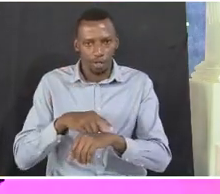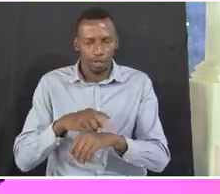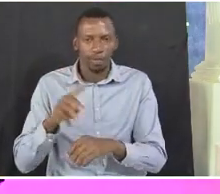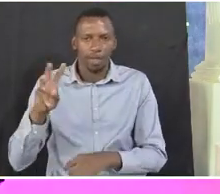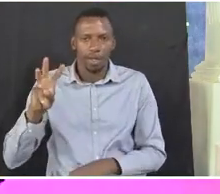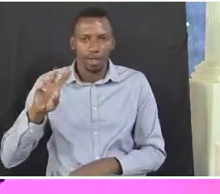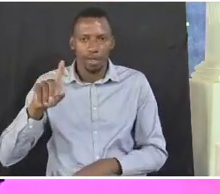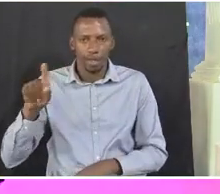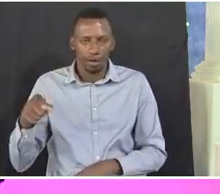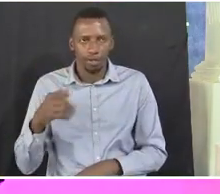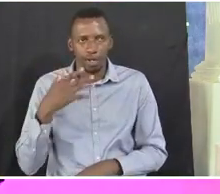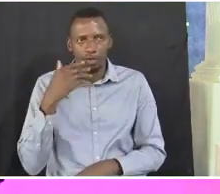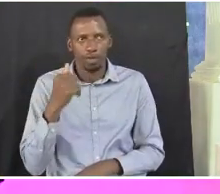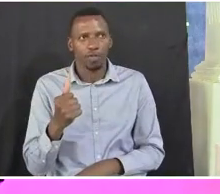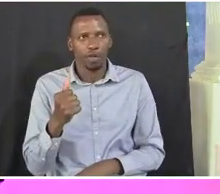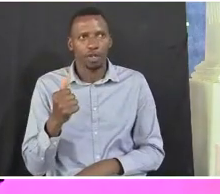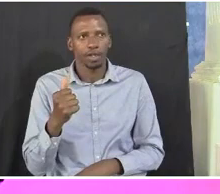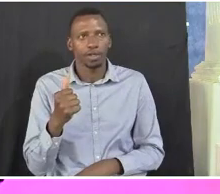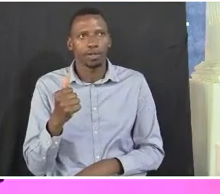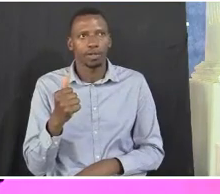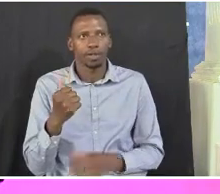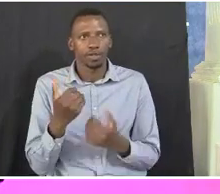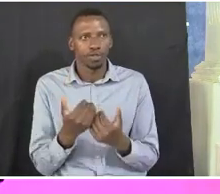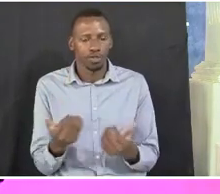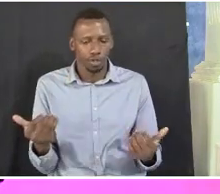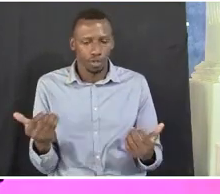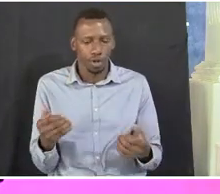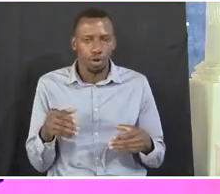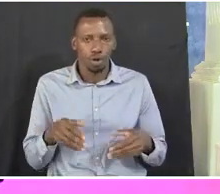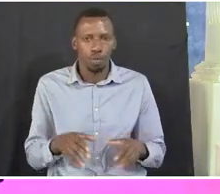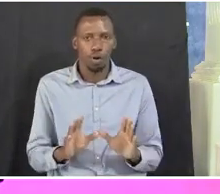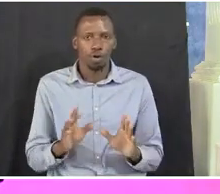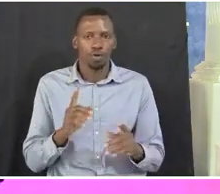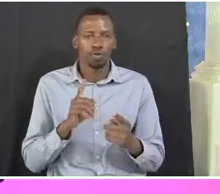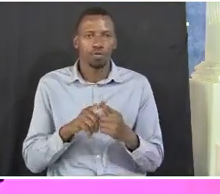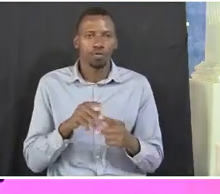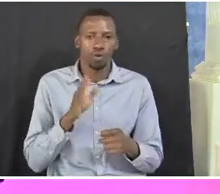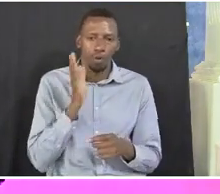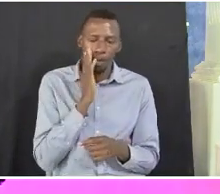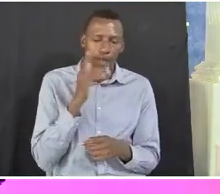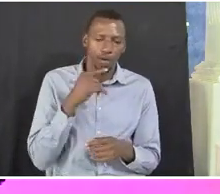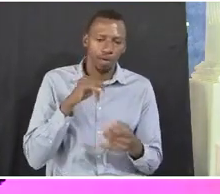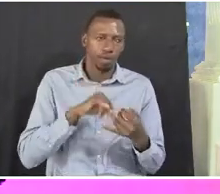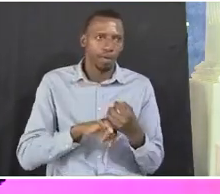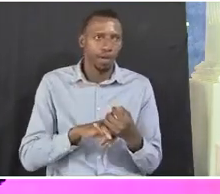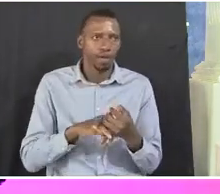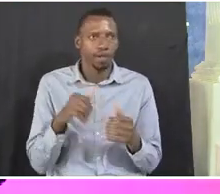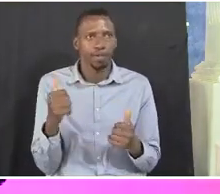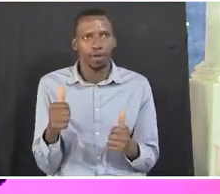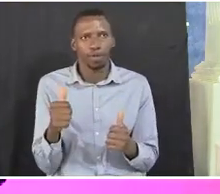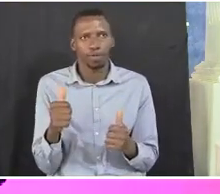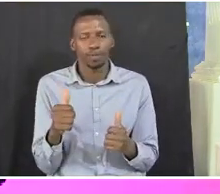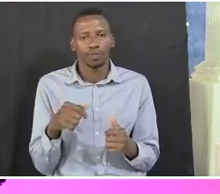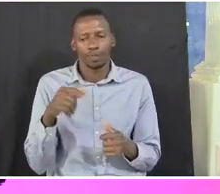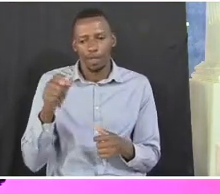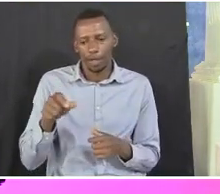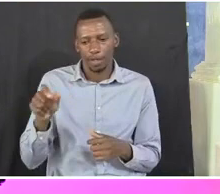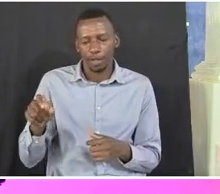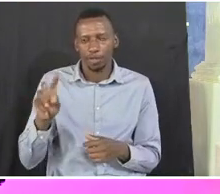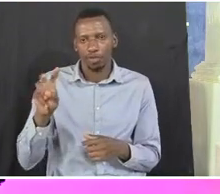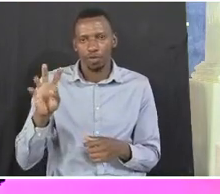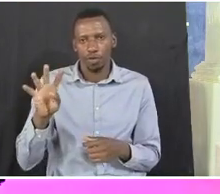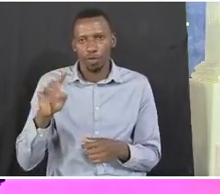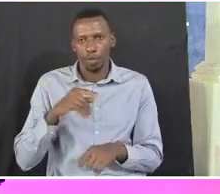3,500 children are born to unmarried mothers. Every 24 hours,